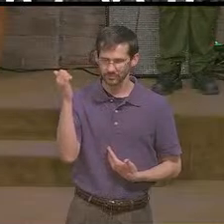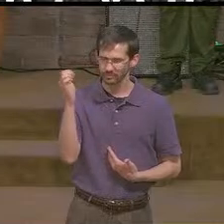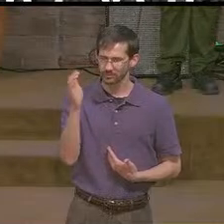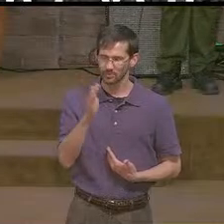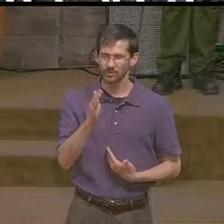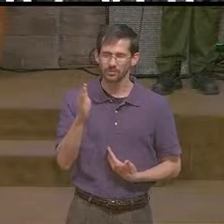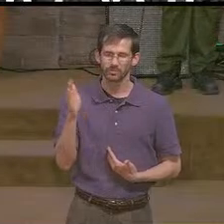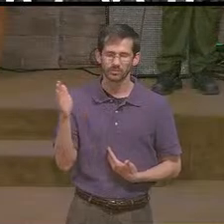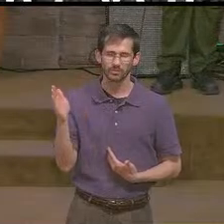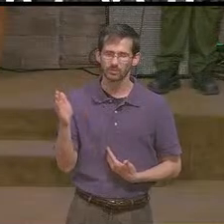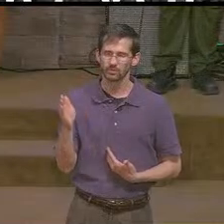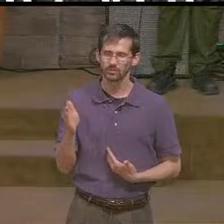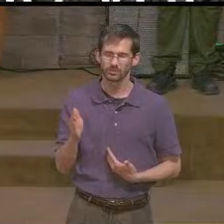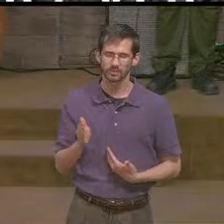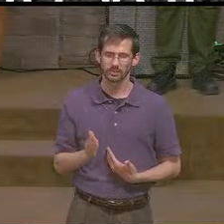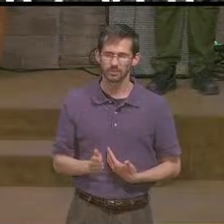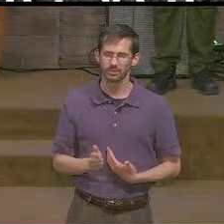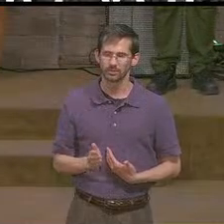never will